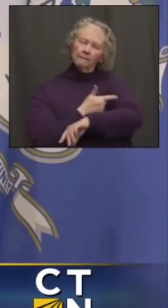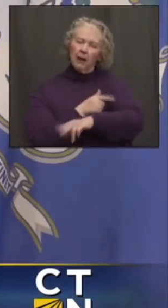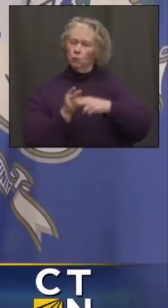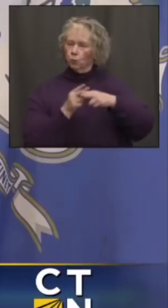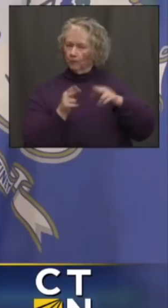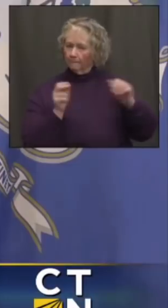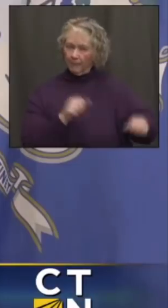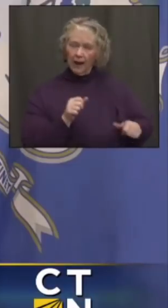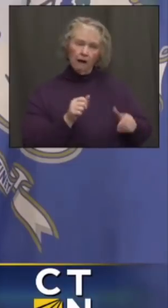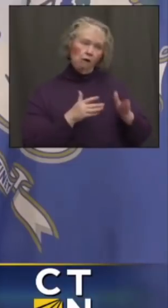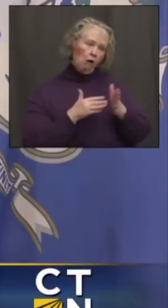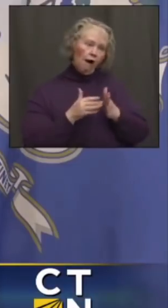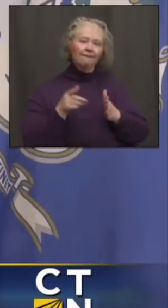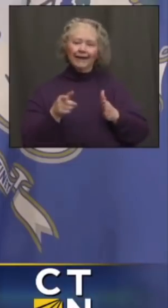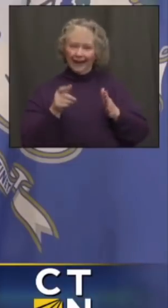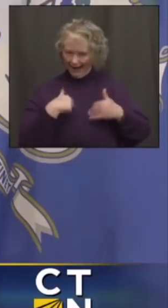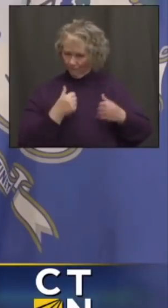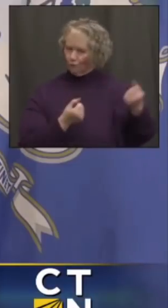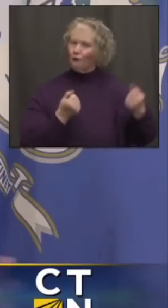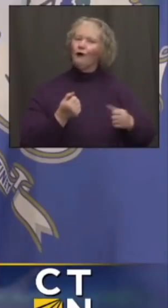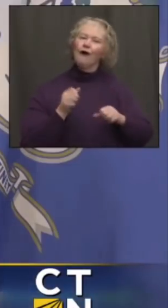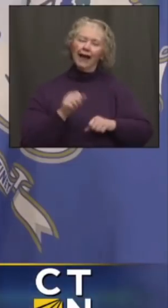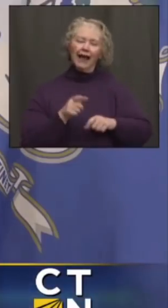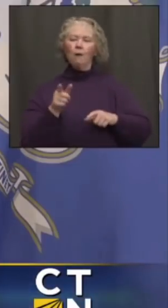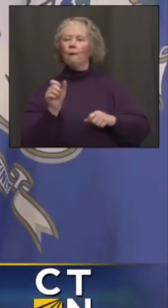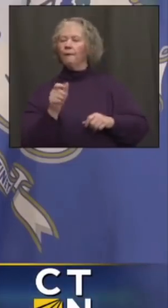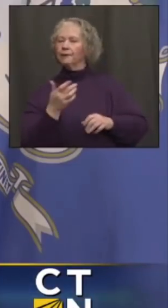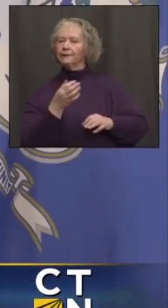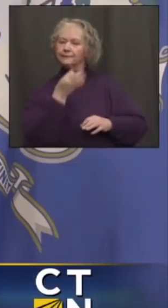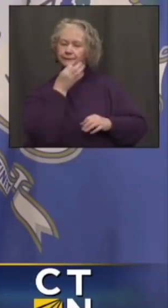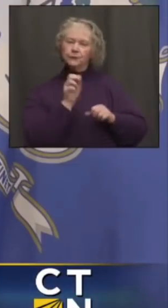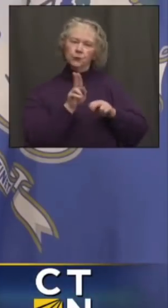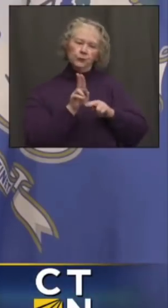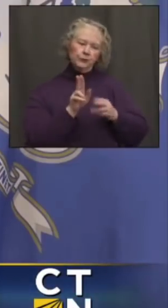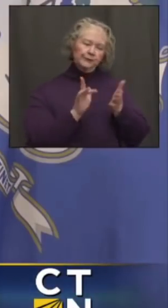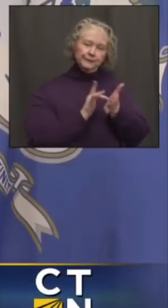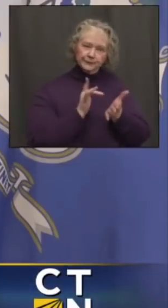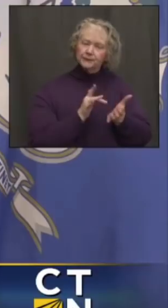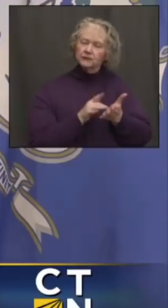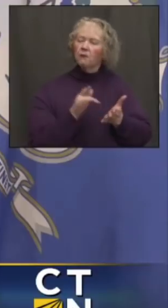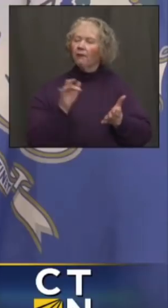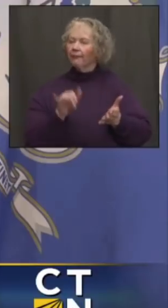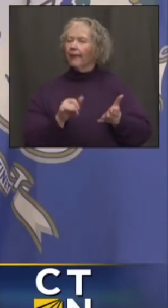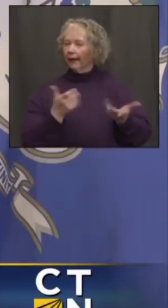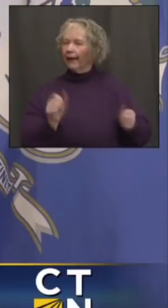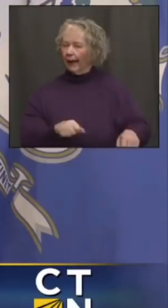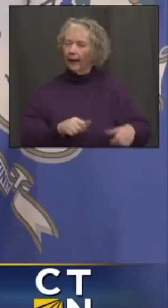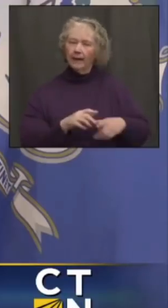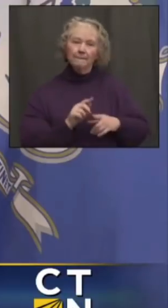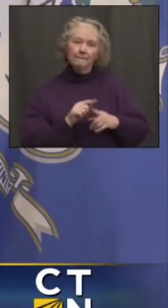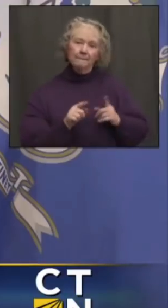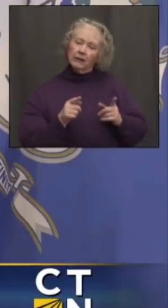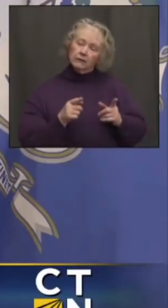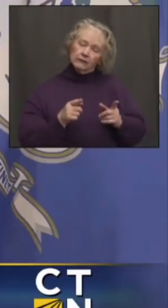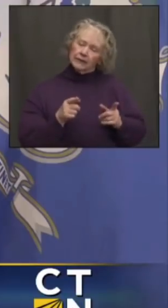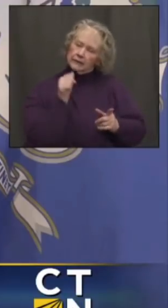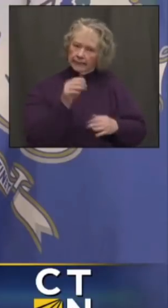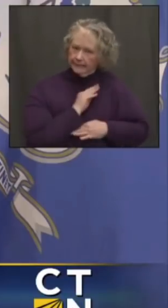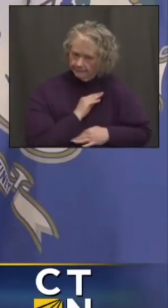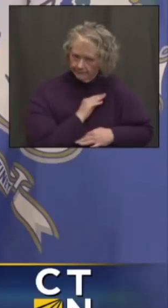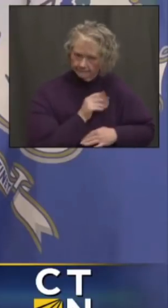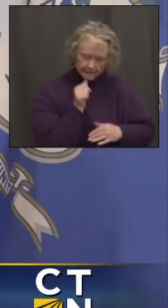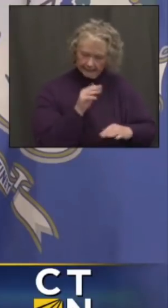vaccine rollout? I don't, but I'll start with that. You're right. We got mass vaccination centers, making sure that as many people as